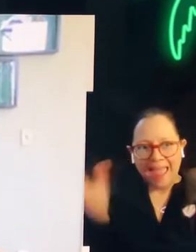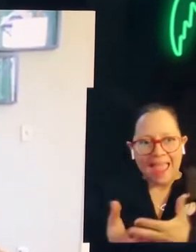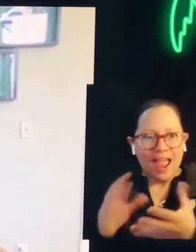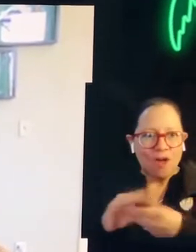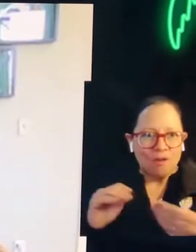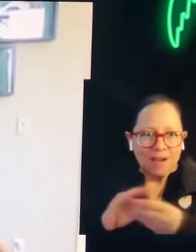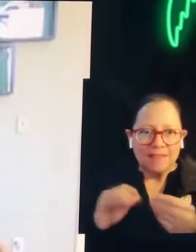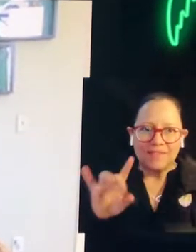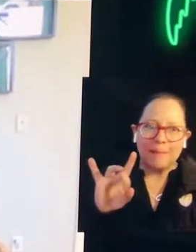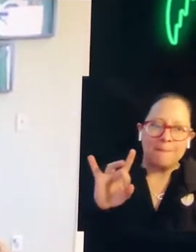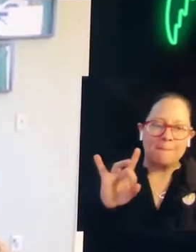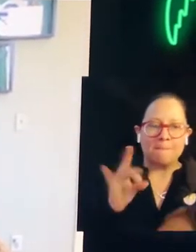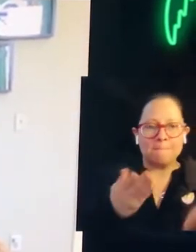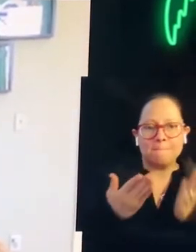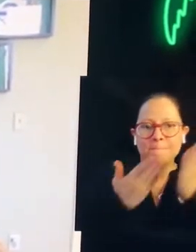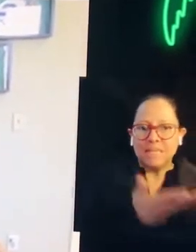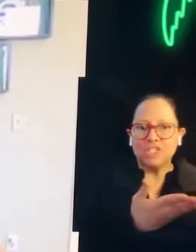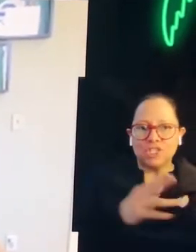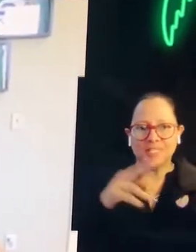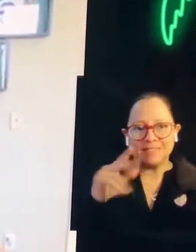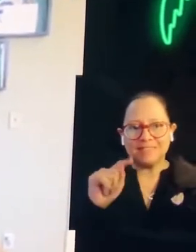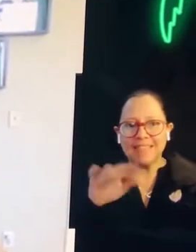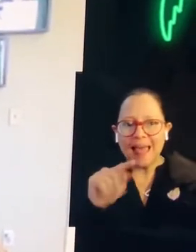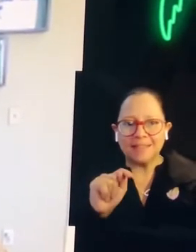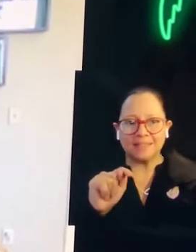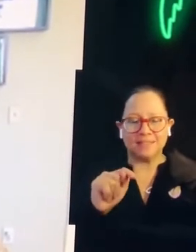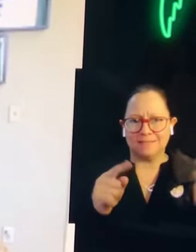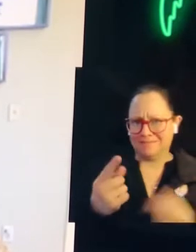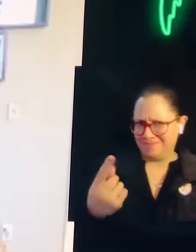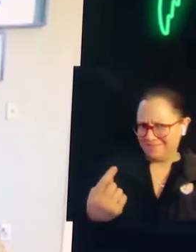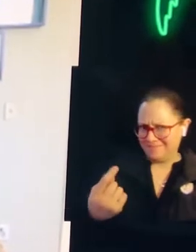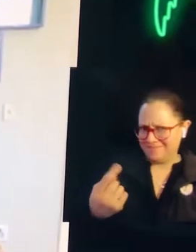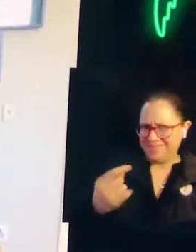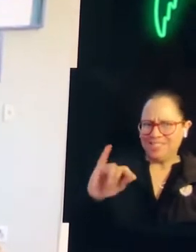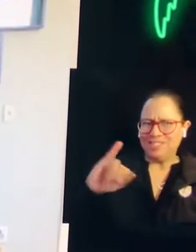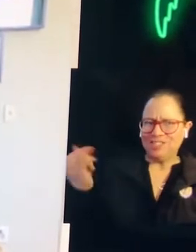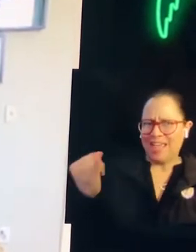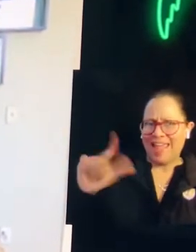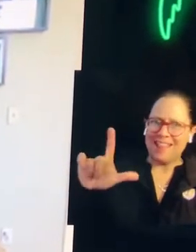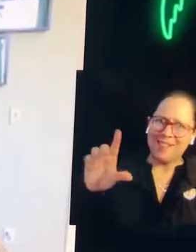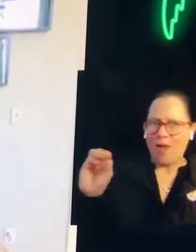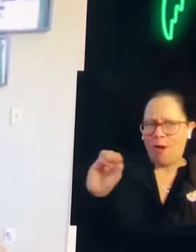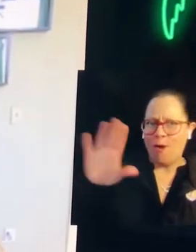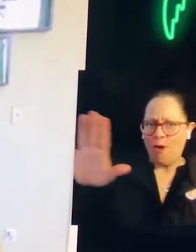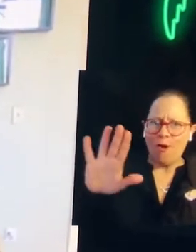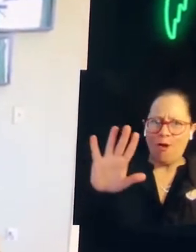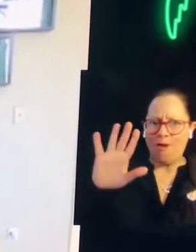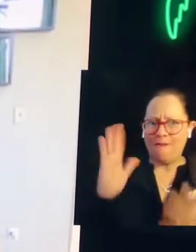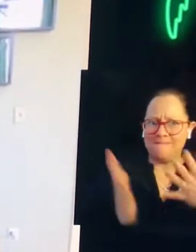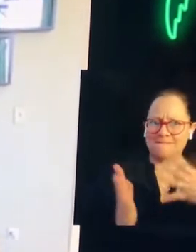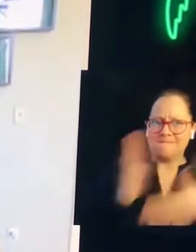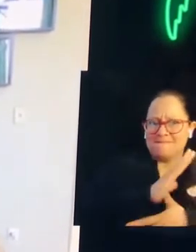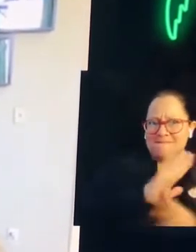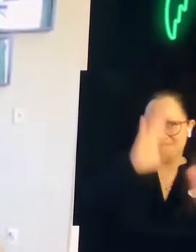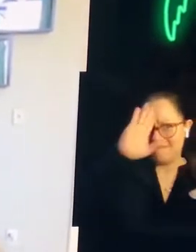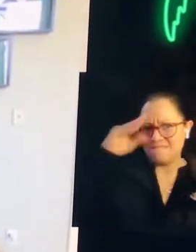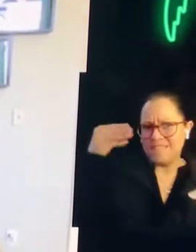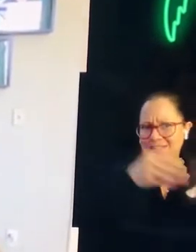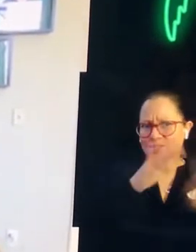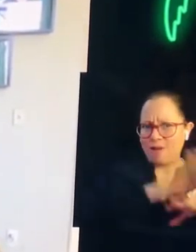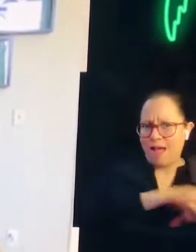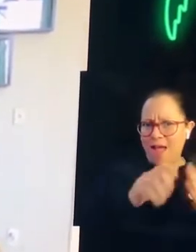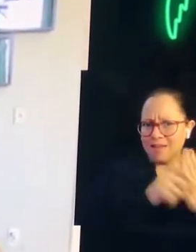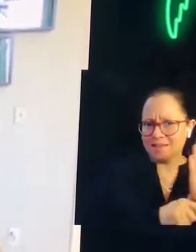years. Let's talk about that J-Lo feature first. So back then, the social climate wasn't